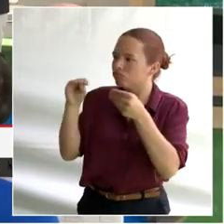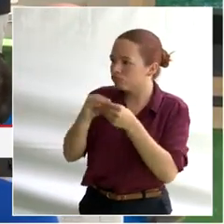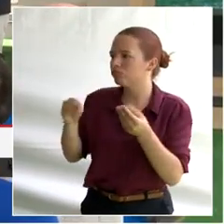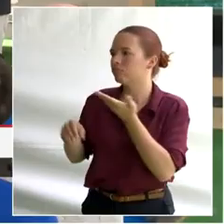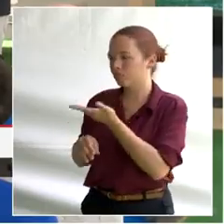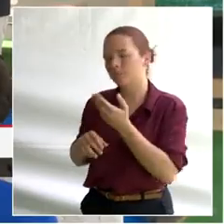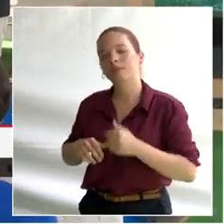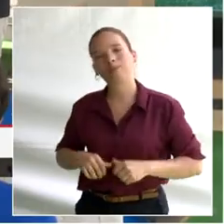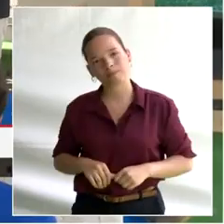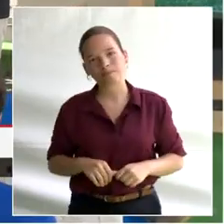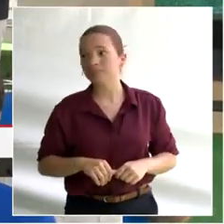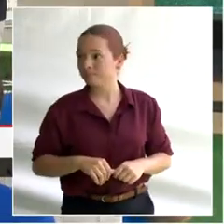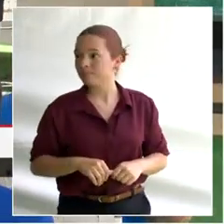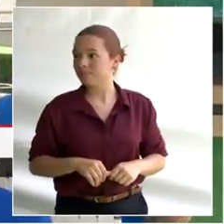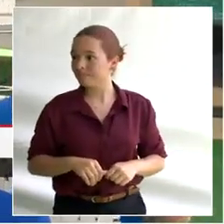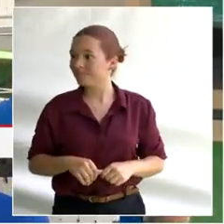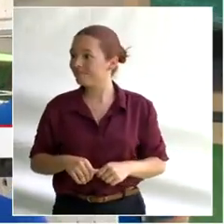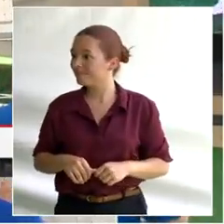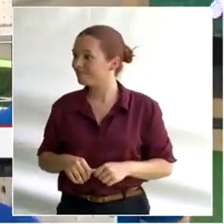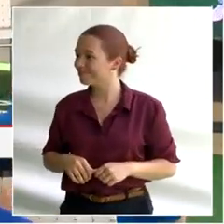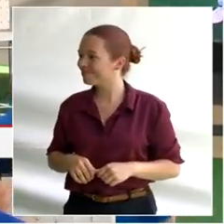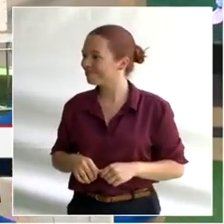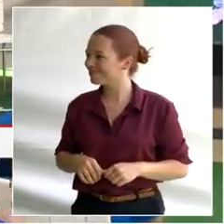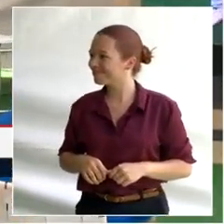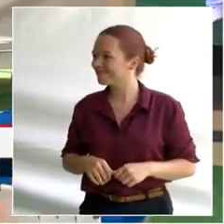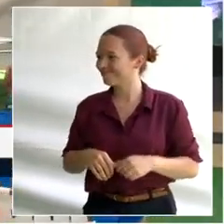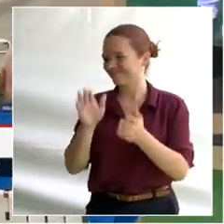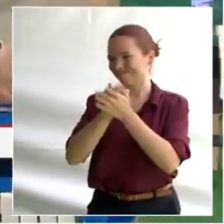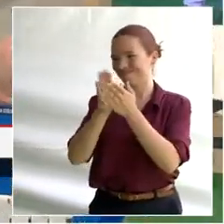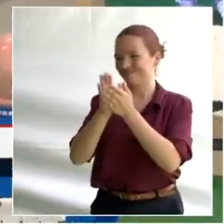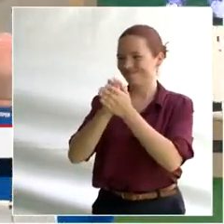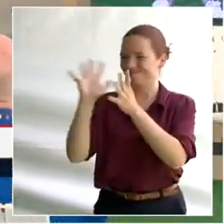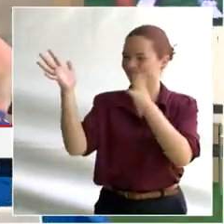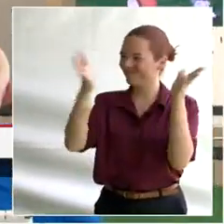come back up and say a few words. Thank you.